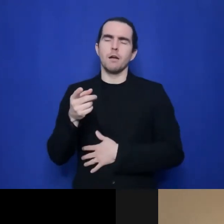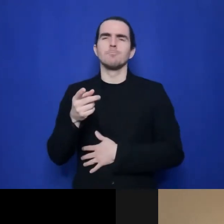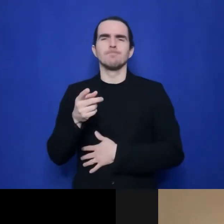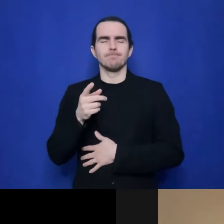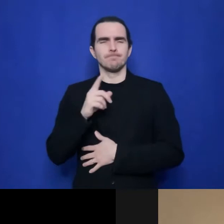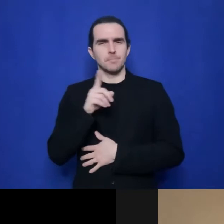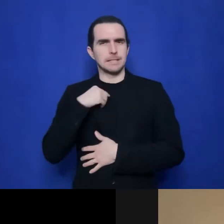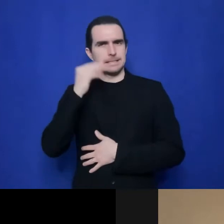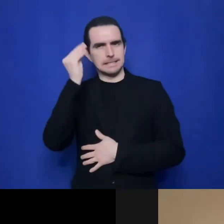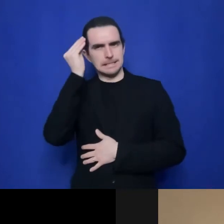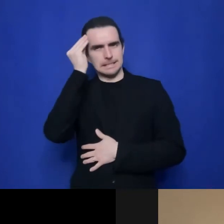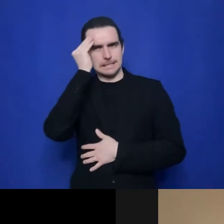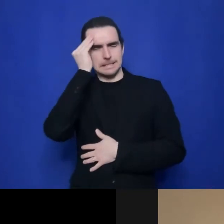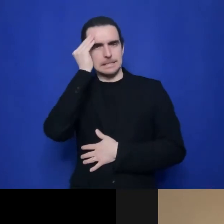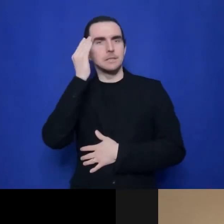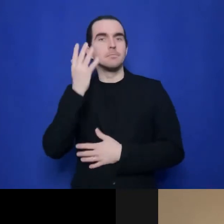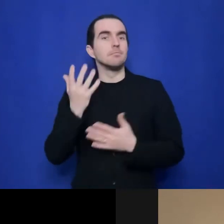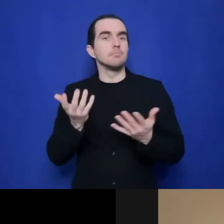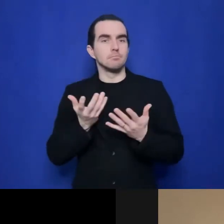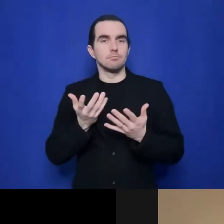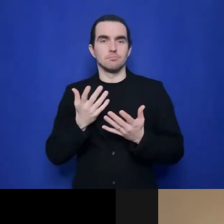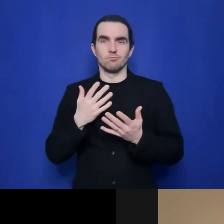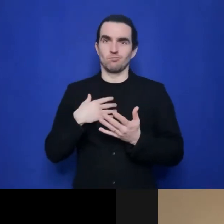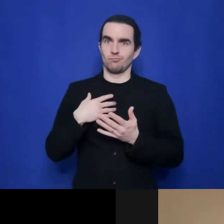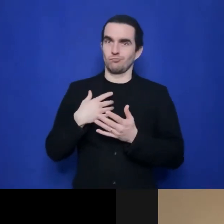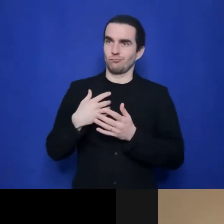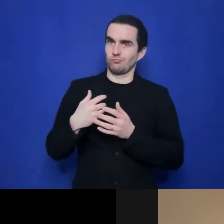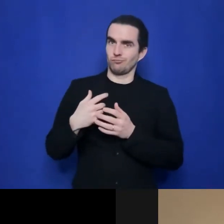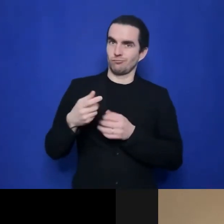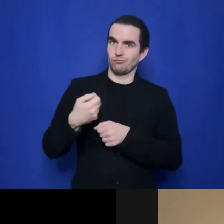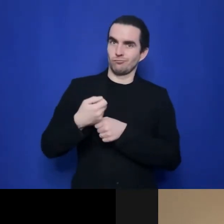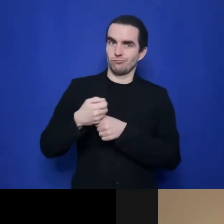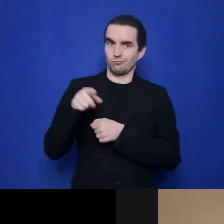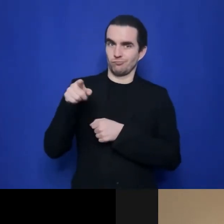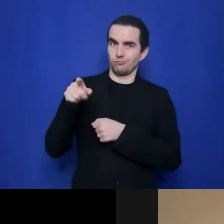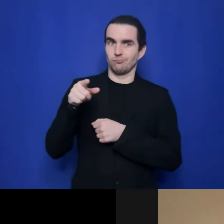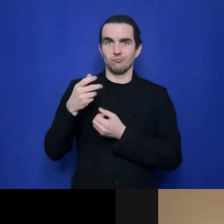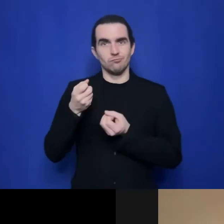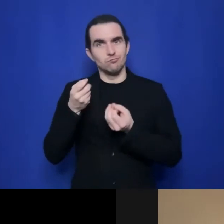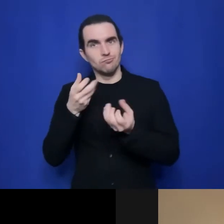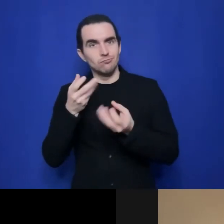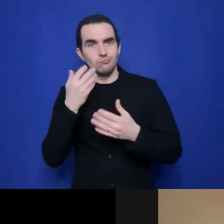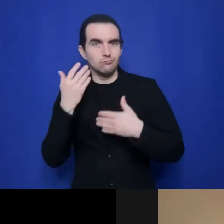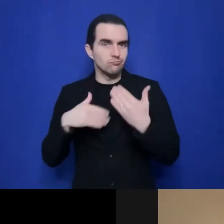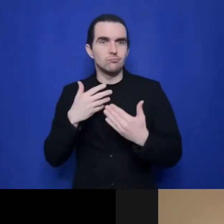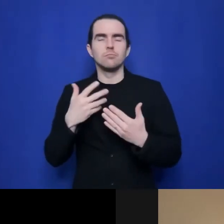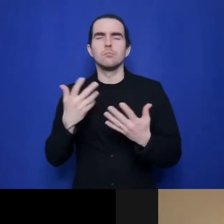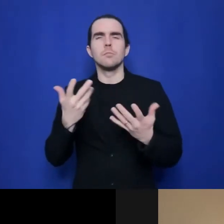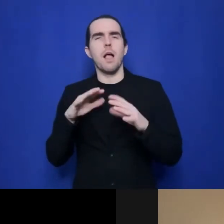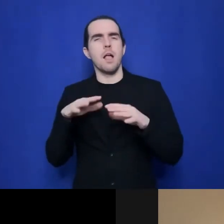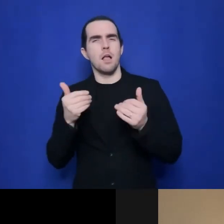accessible recreation and leisure, well, has to do with freeing spaces as well for